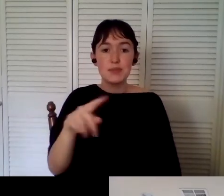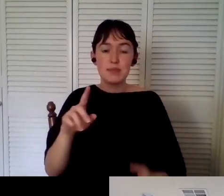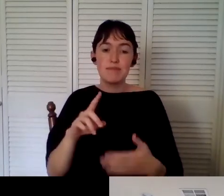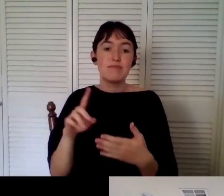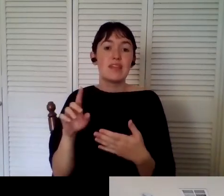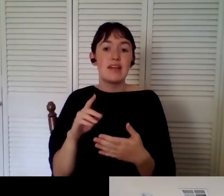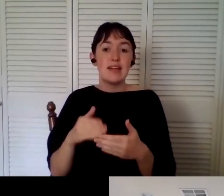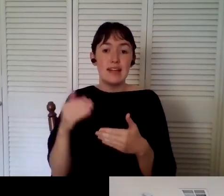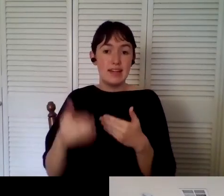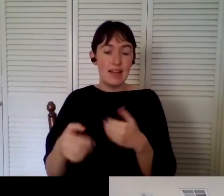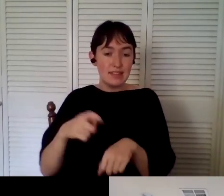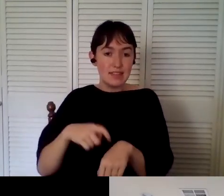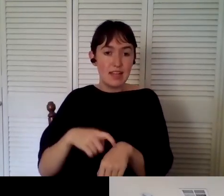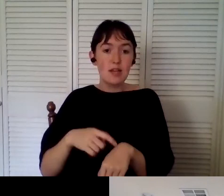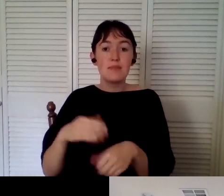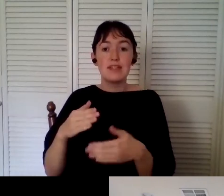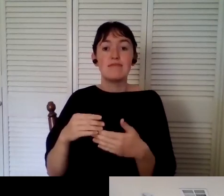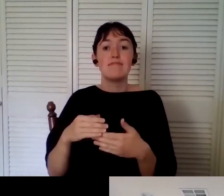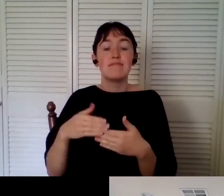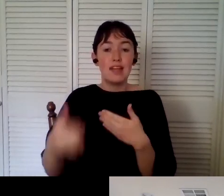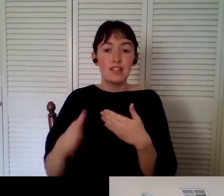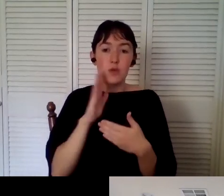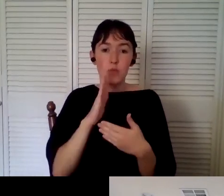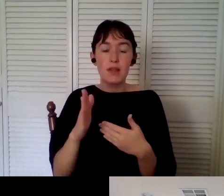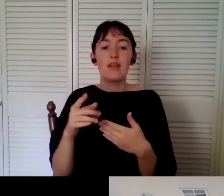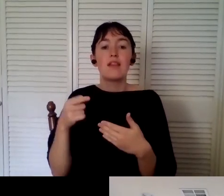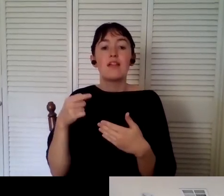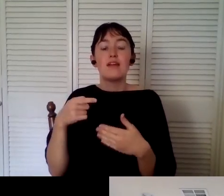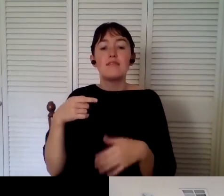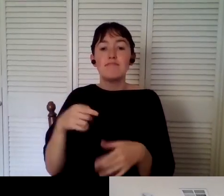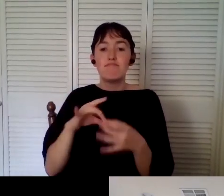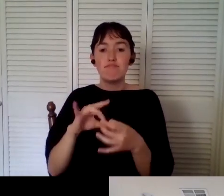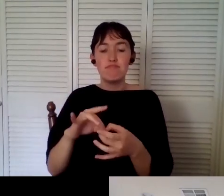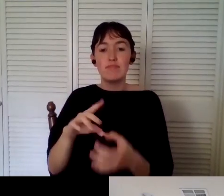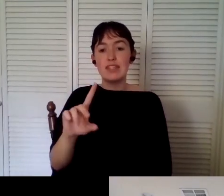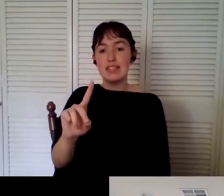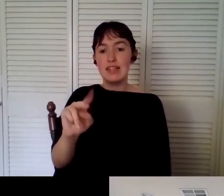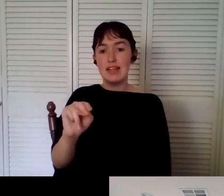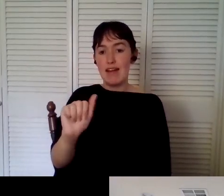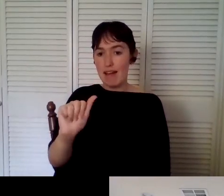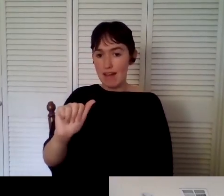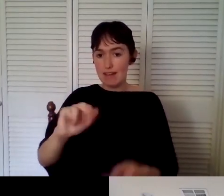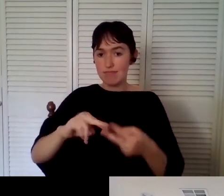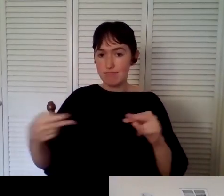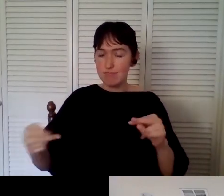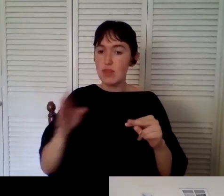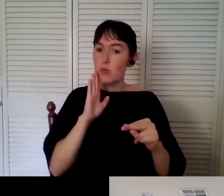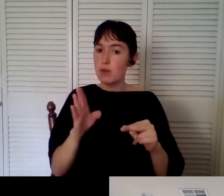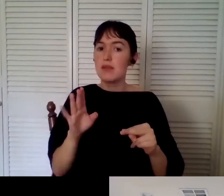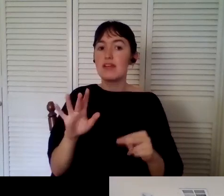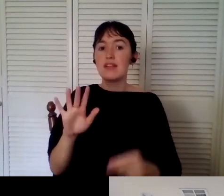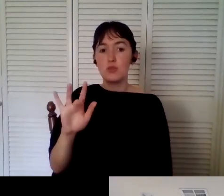with Kathleen Gillespie, my gosh. And that's on the 25th. We'll see you then.